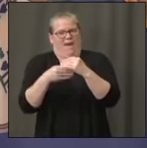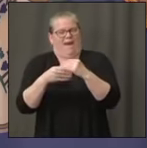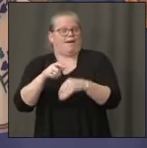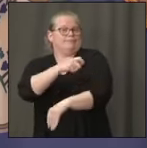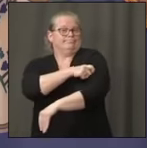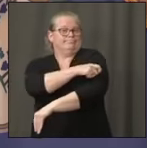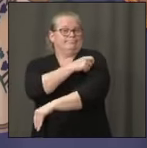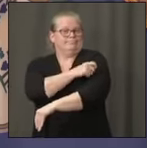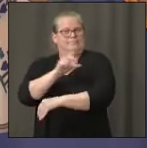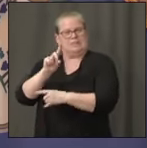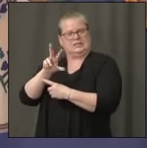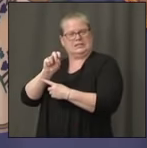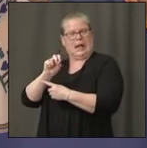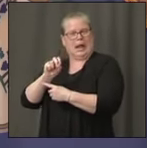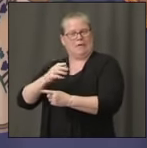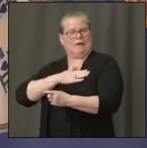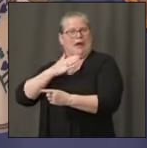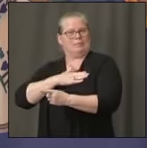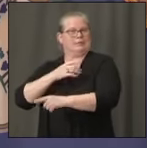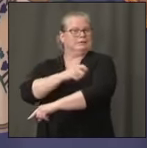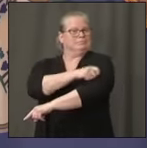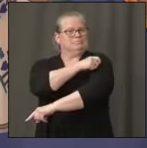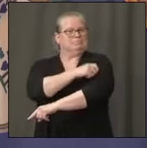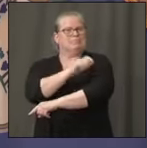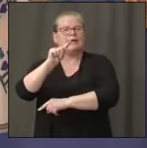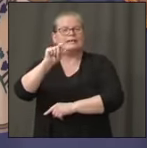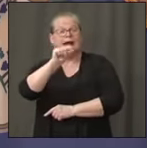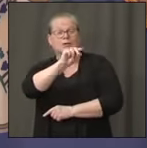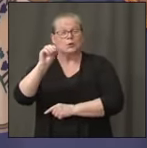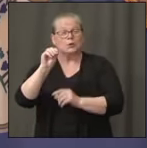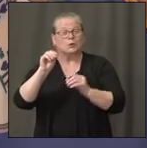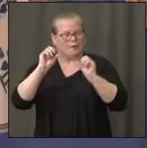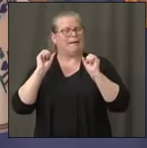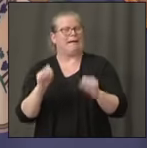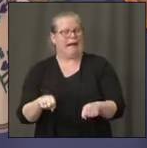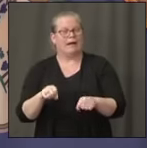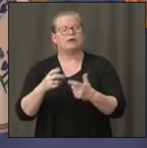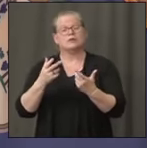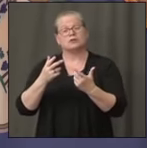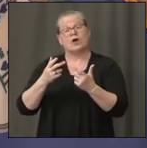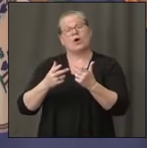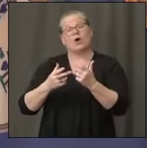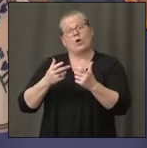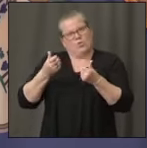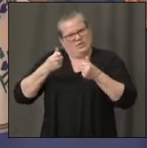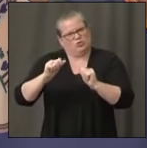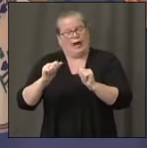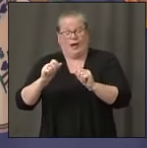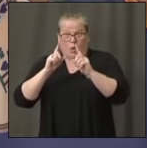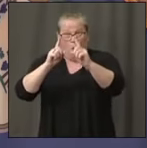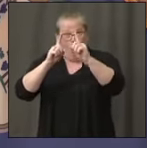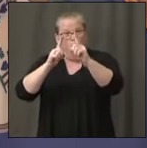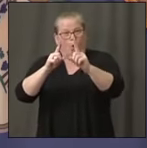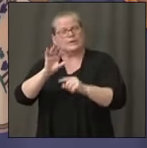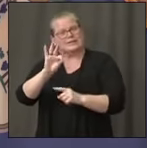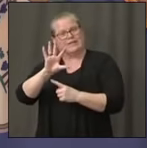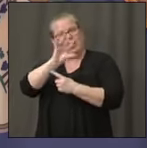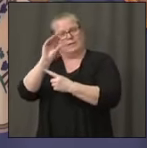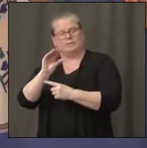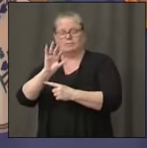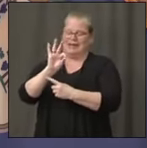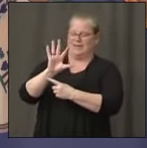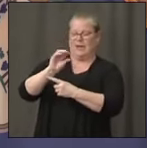So we're getting some progress here in terms of a lot of what we're doing to get 95% of our economy up and operating.